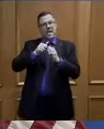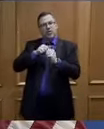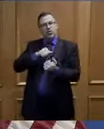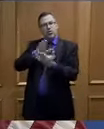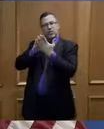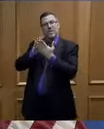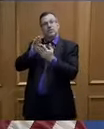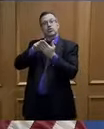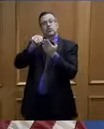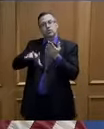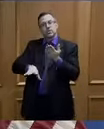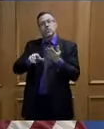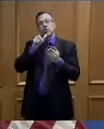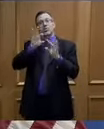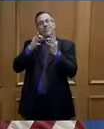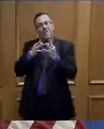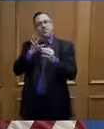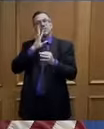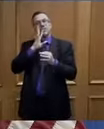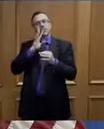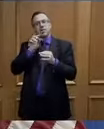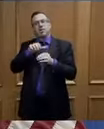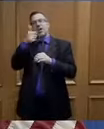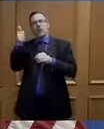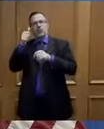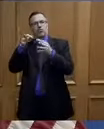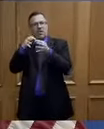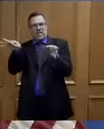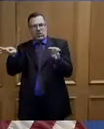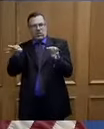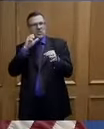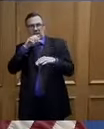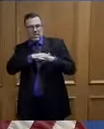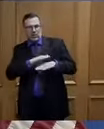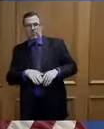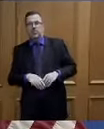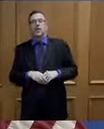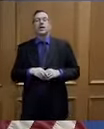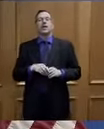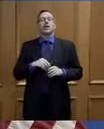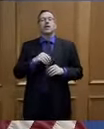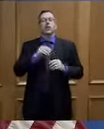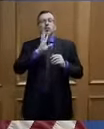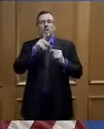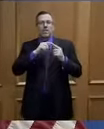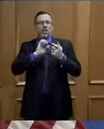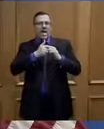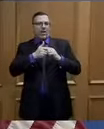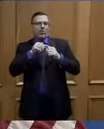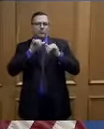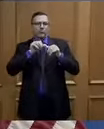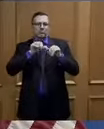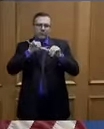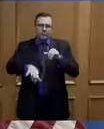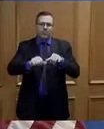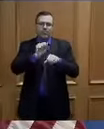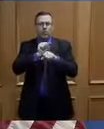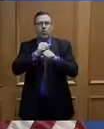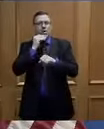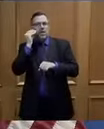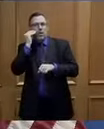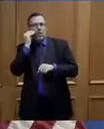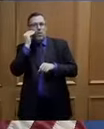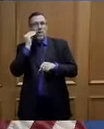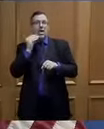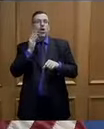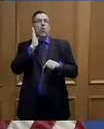sure every single child has access to some level of academic instruction at home, and the accommodations that will be necessary to support those students is something